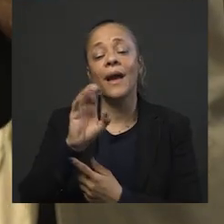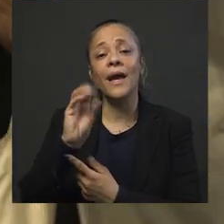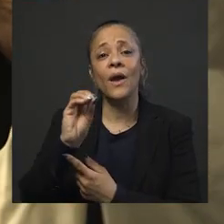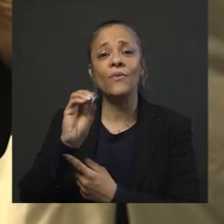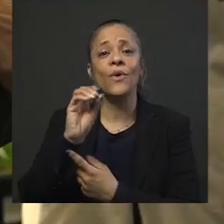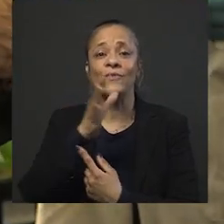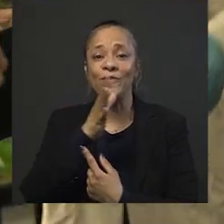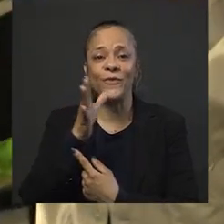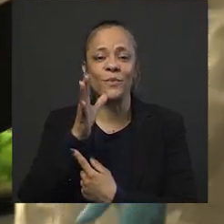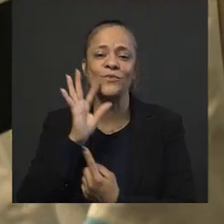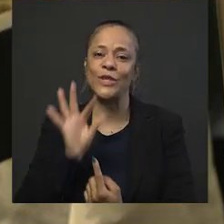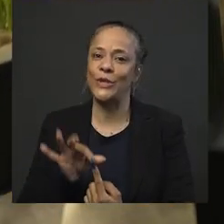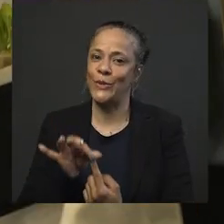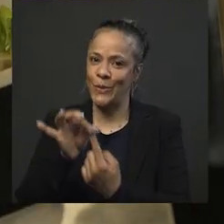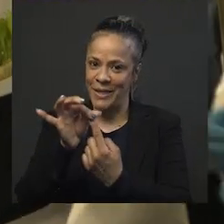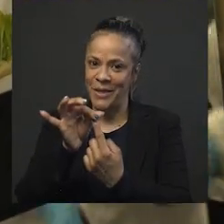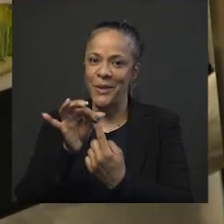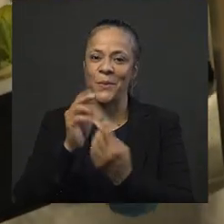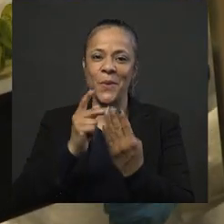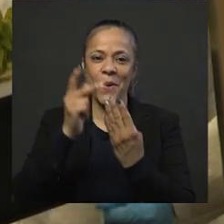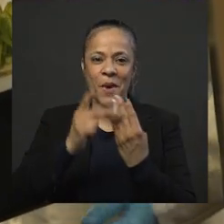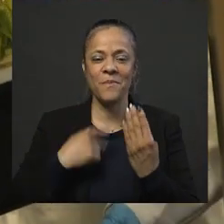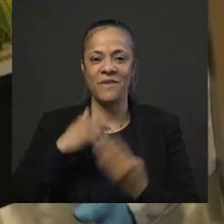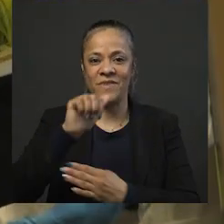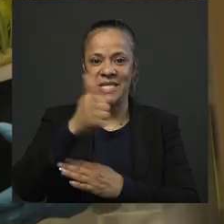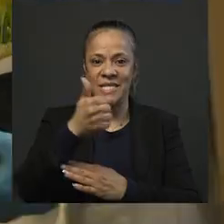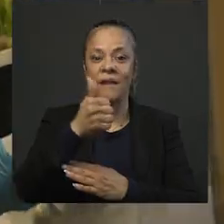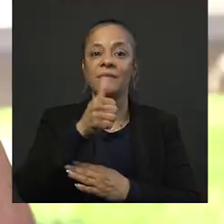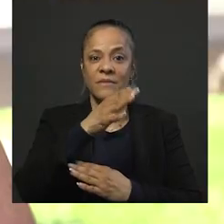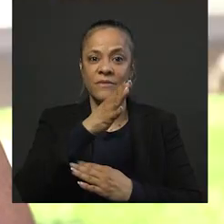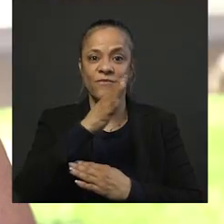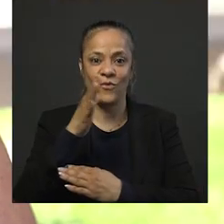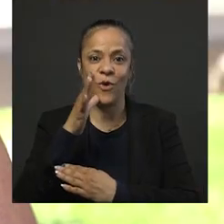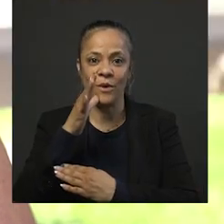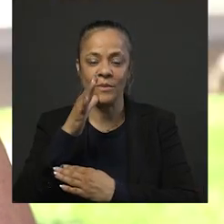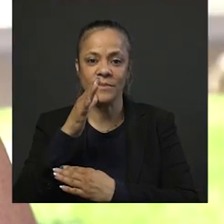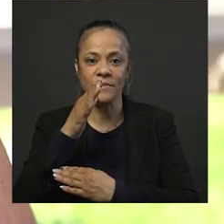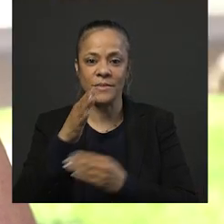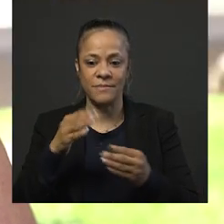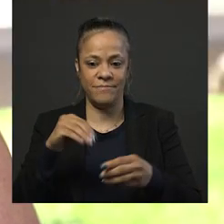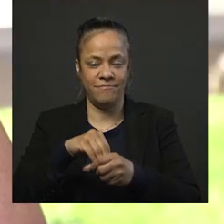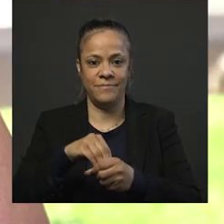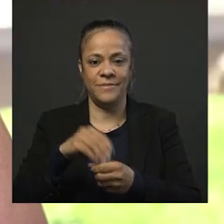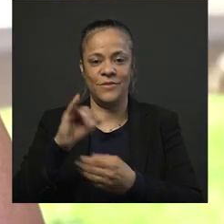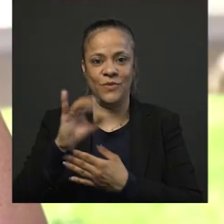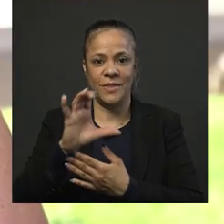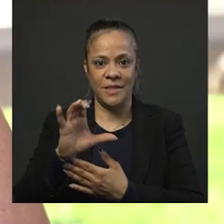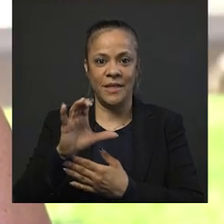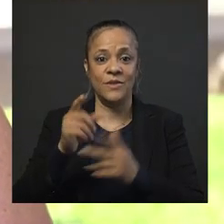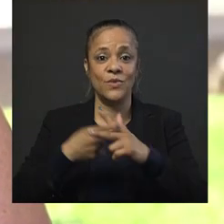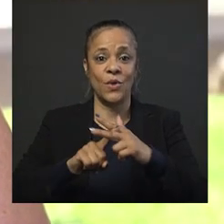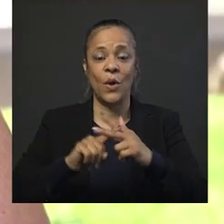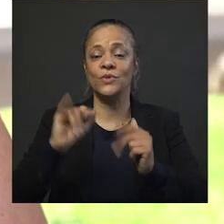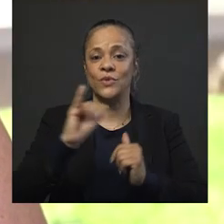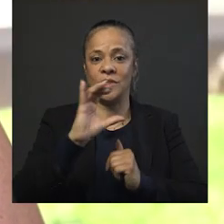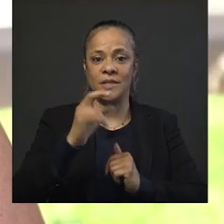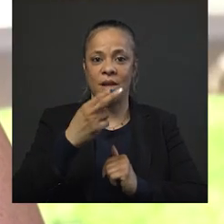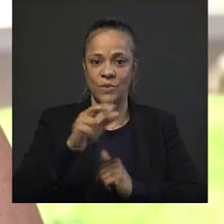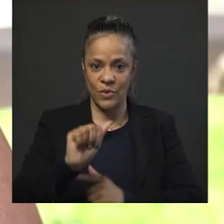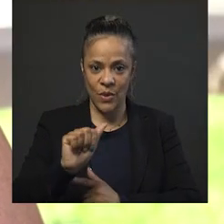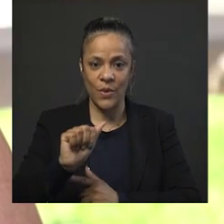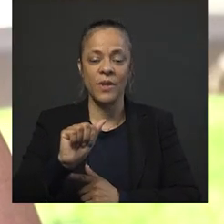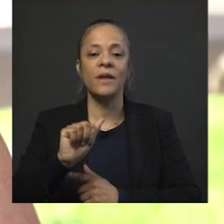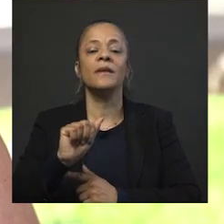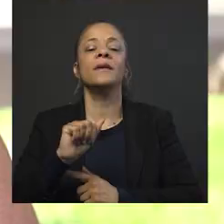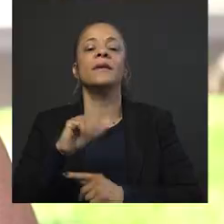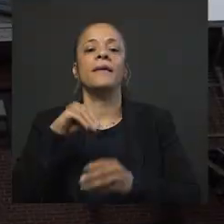City. Aero Farms is a unique program that has 10 farms across the city. So we started here at the